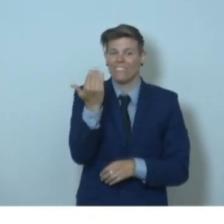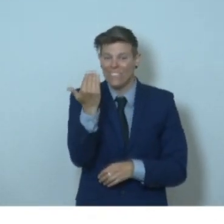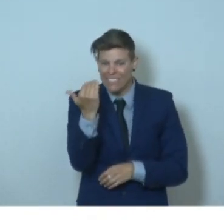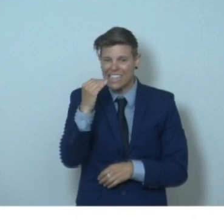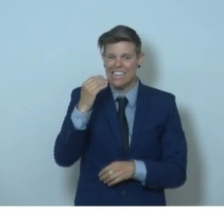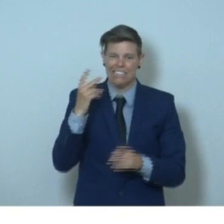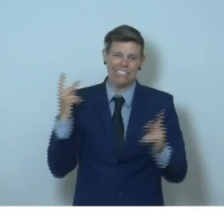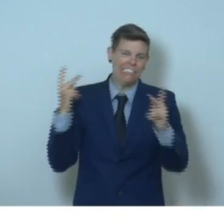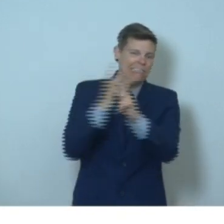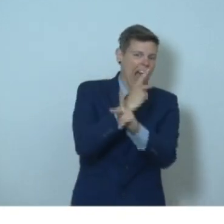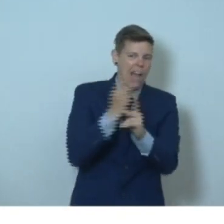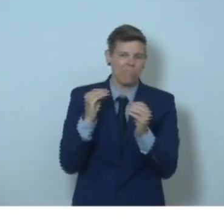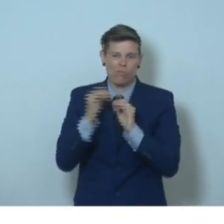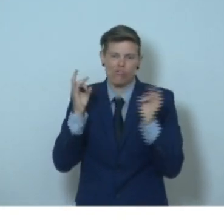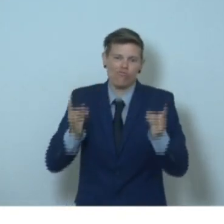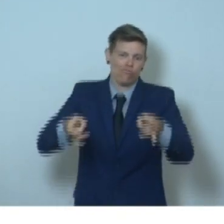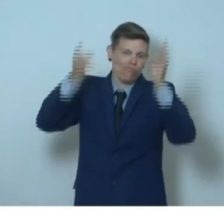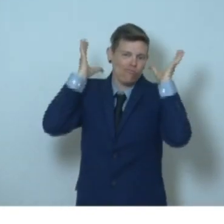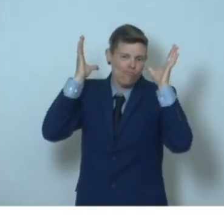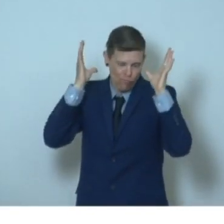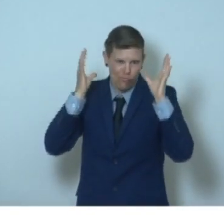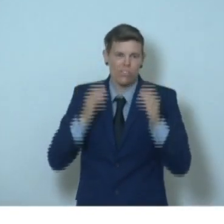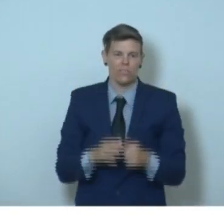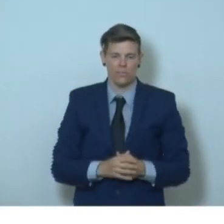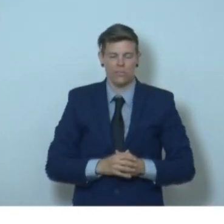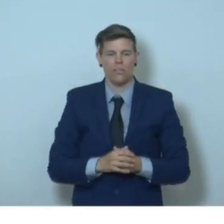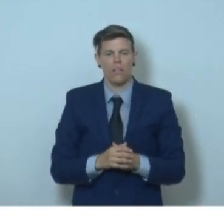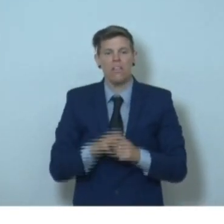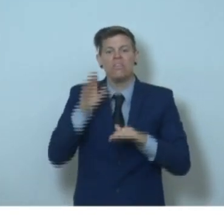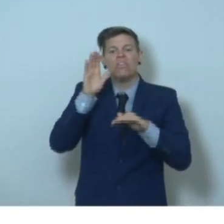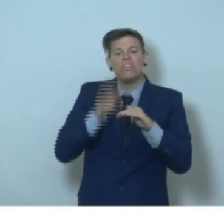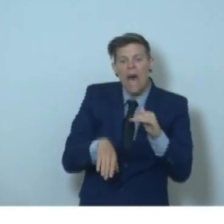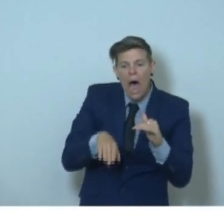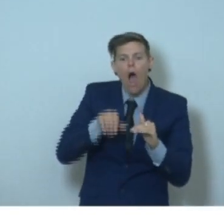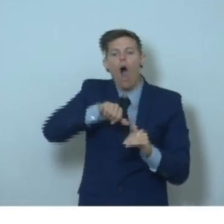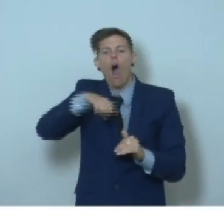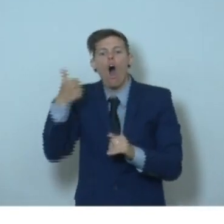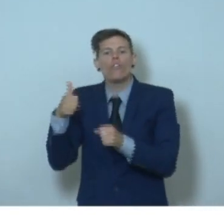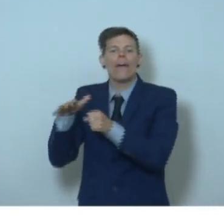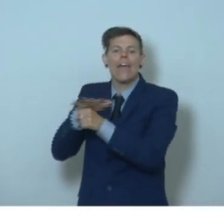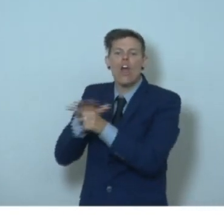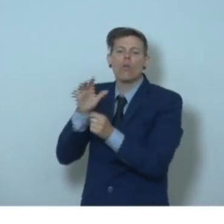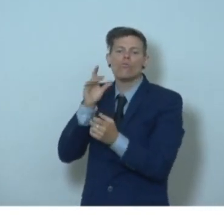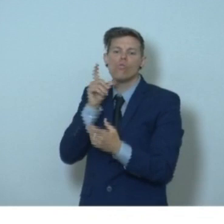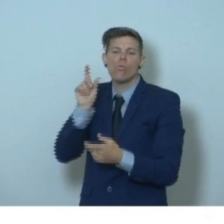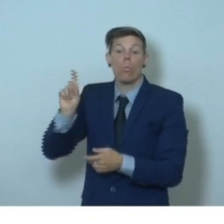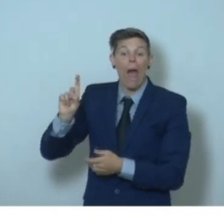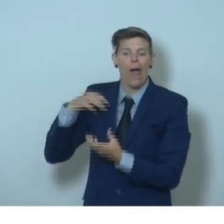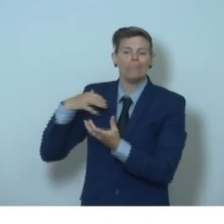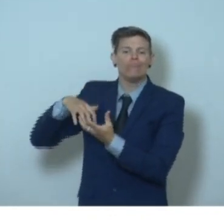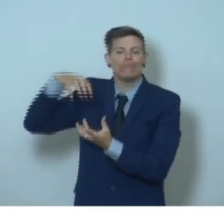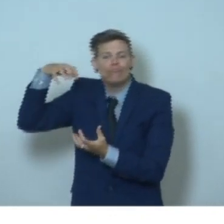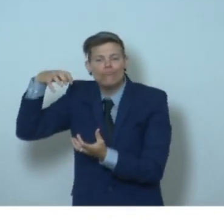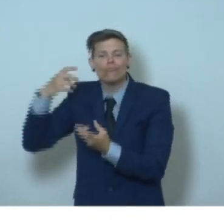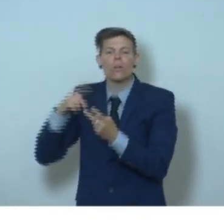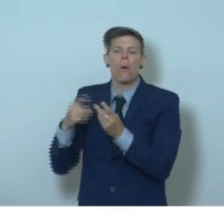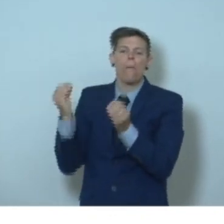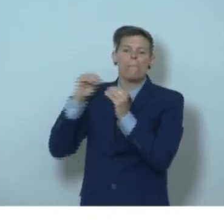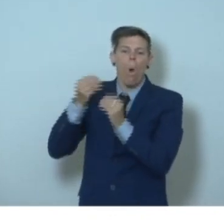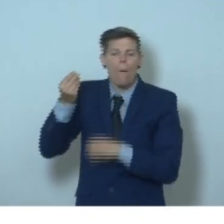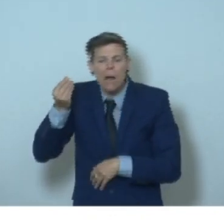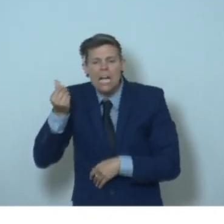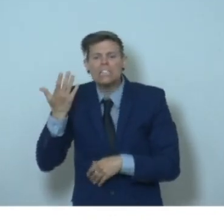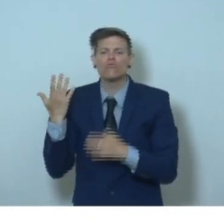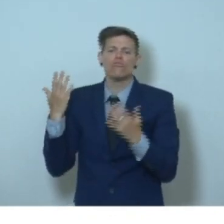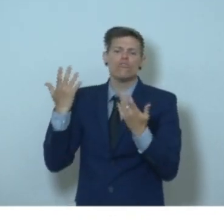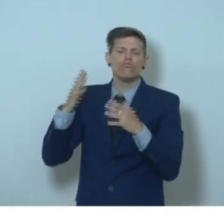live in census tract areas that have less than 5% of folks with low income.